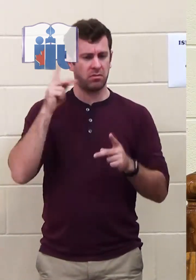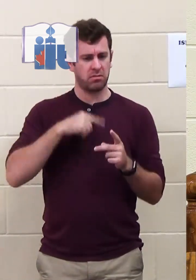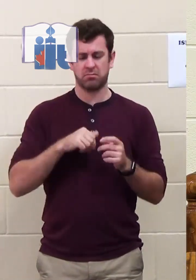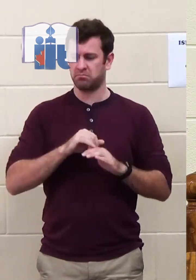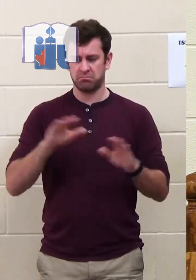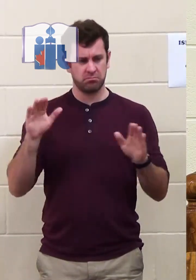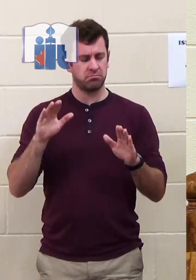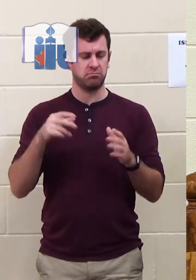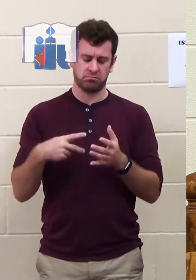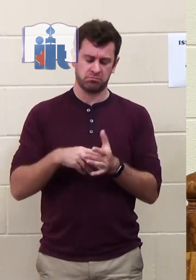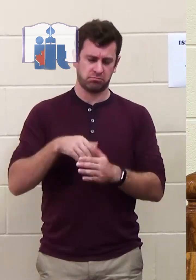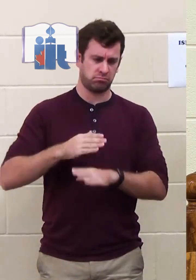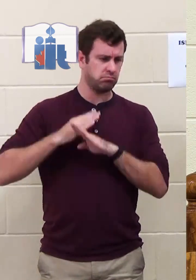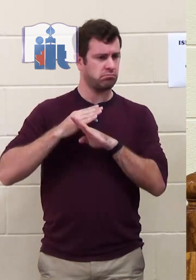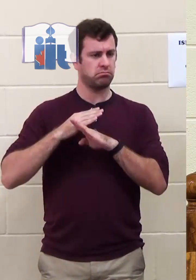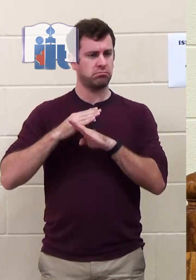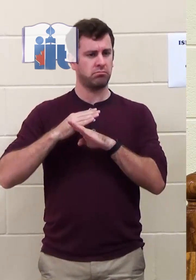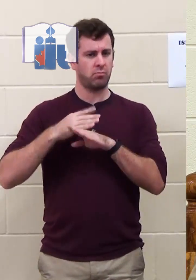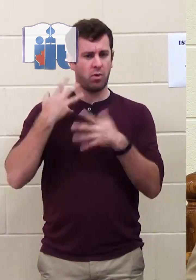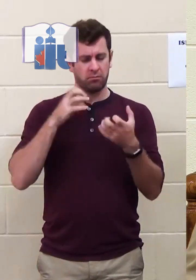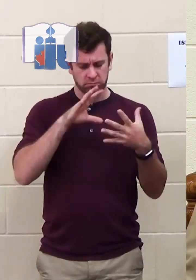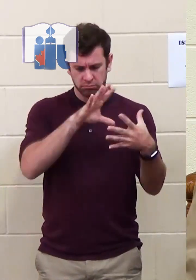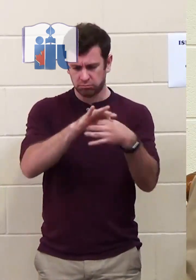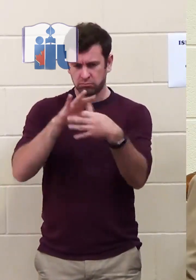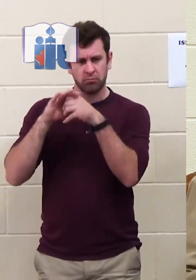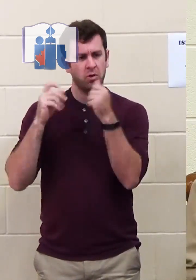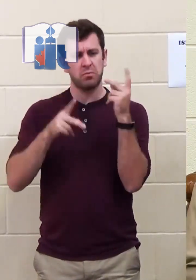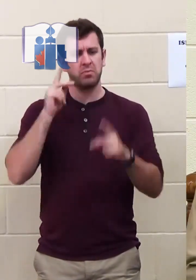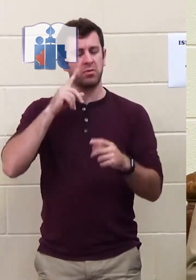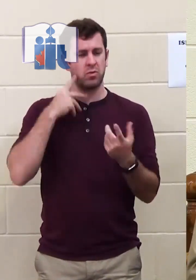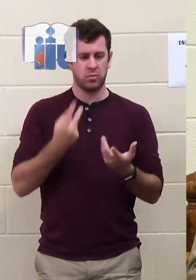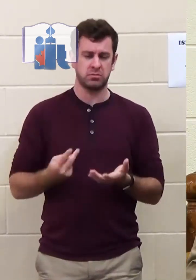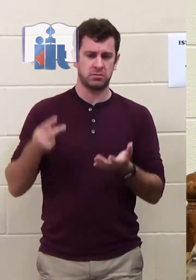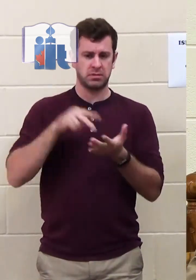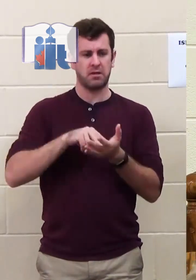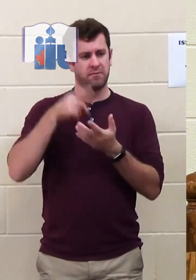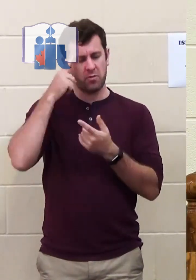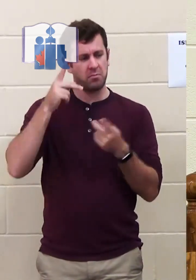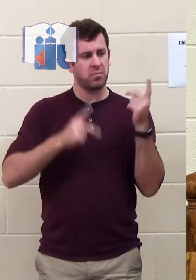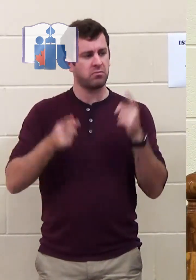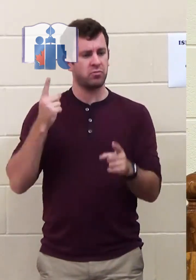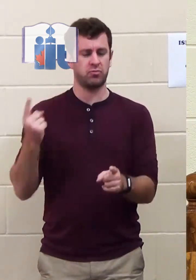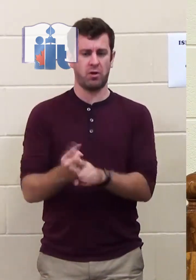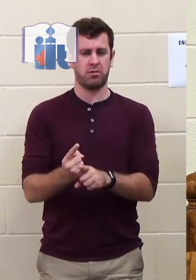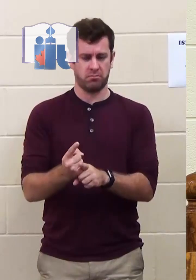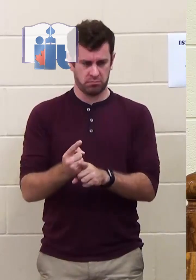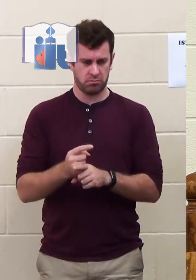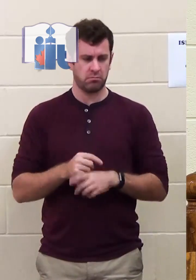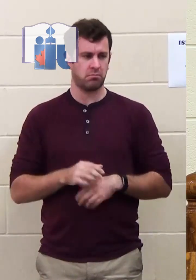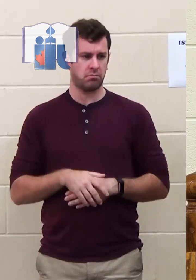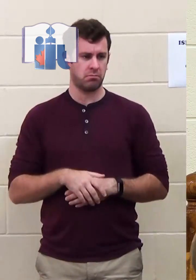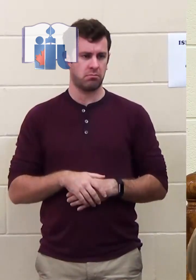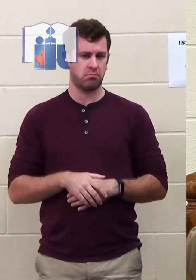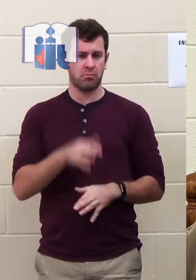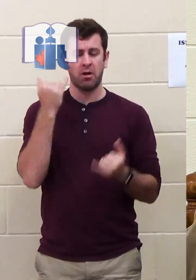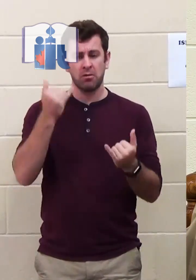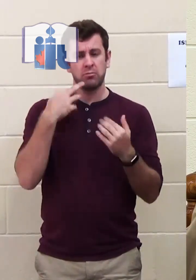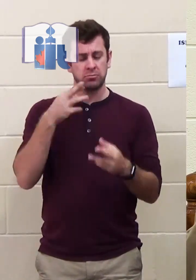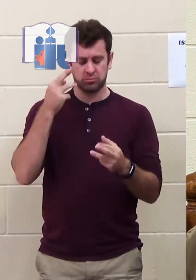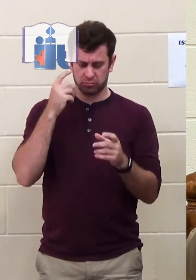reconnect with the people of this planet who are standing for what is right. Let us show